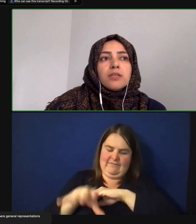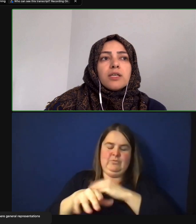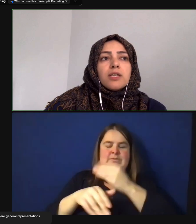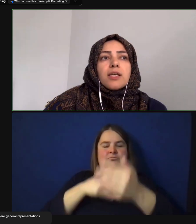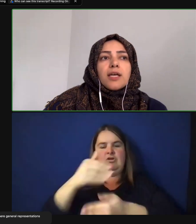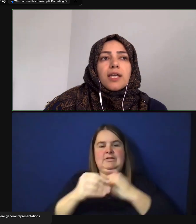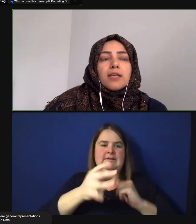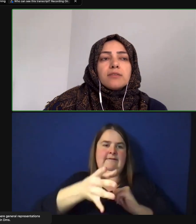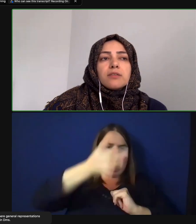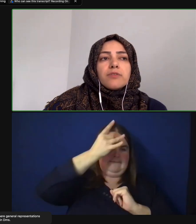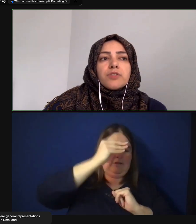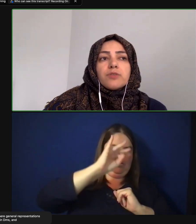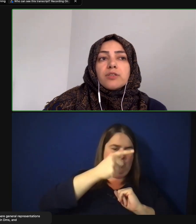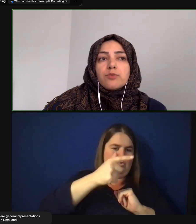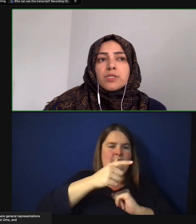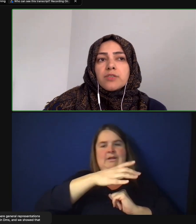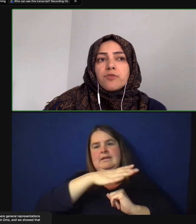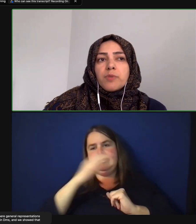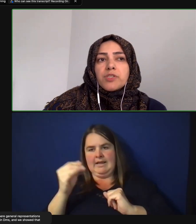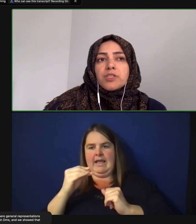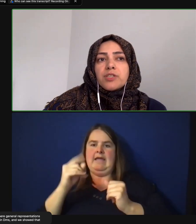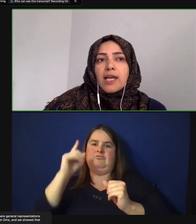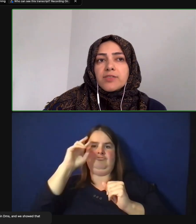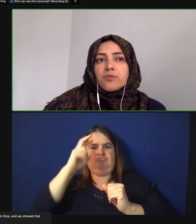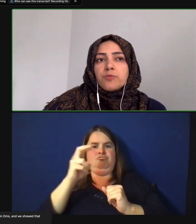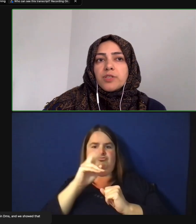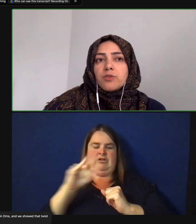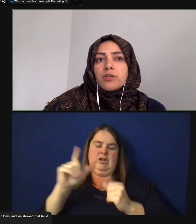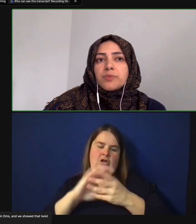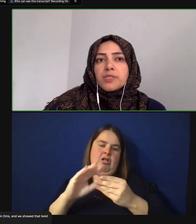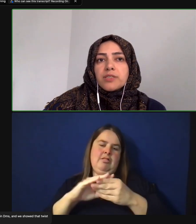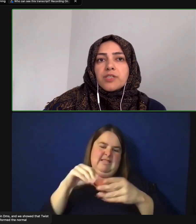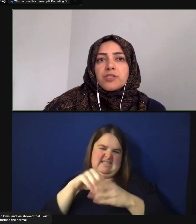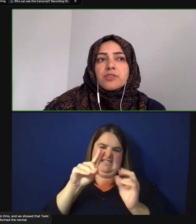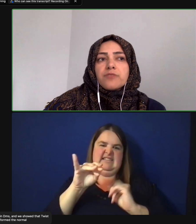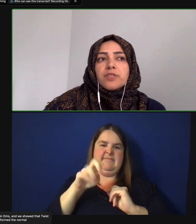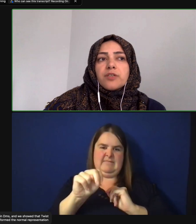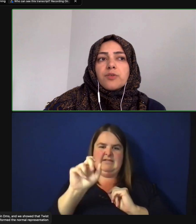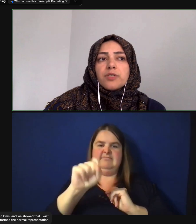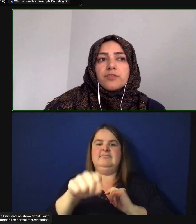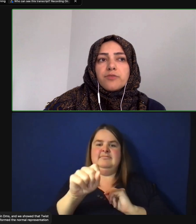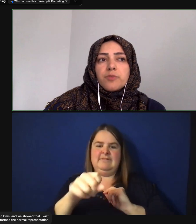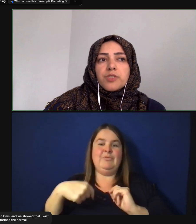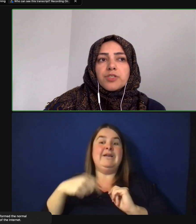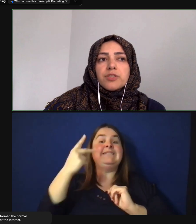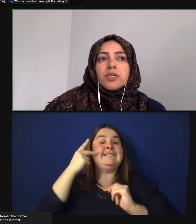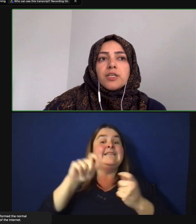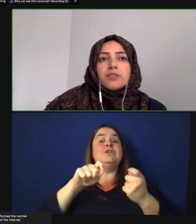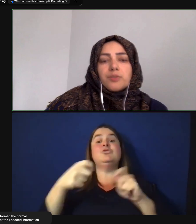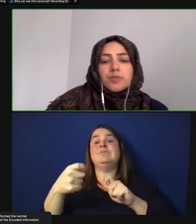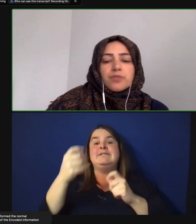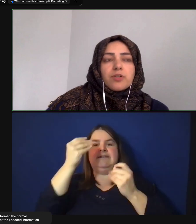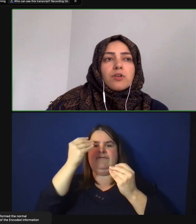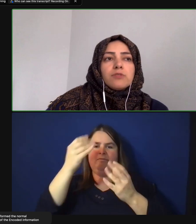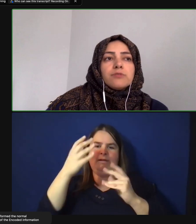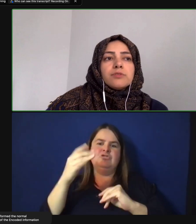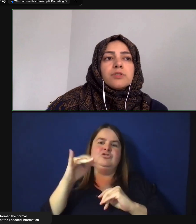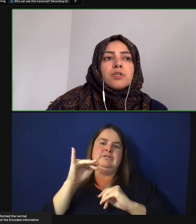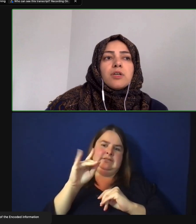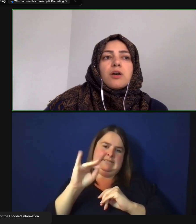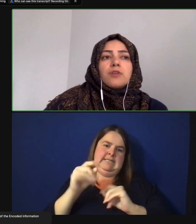DMN. And we showed that twist information transformed the neural representations of the encoded information during